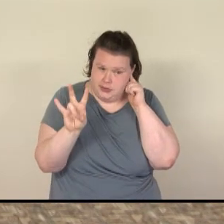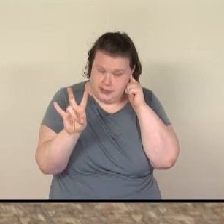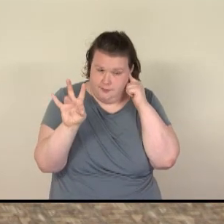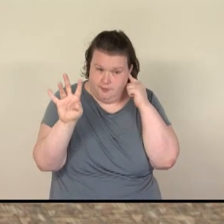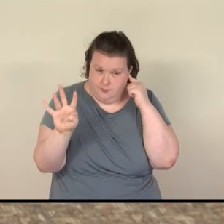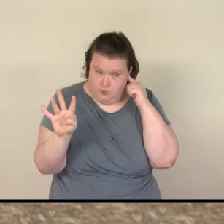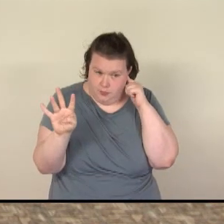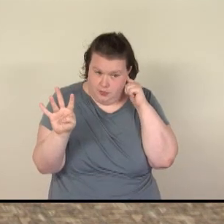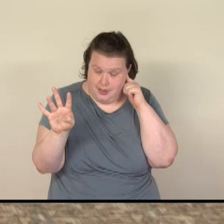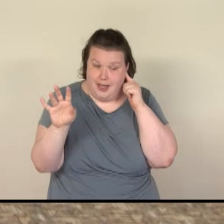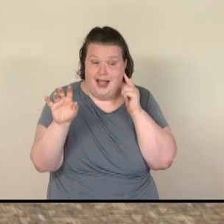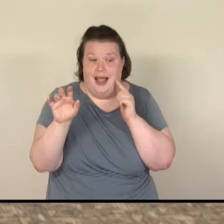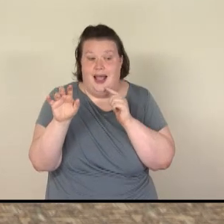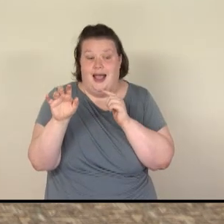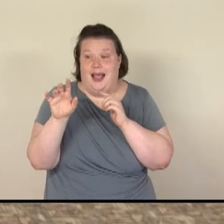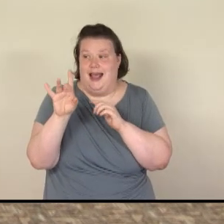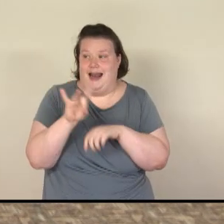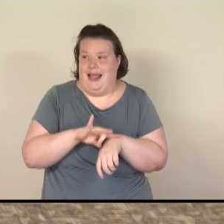551.074 at 8:30.